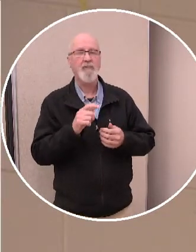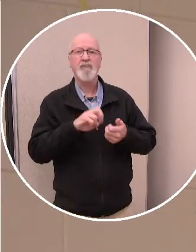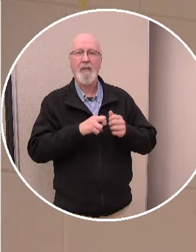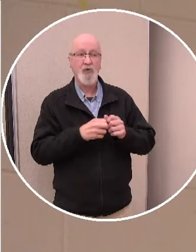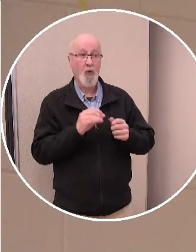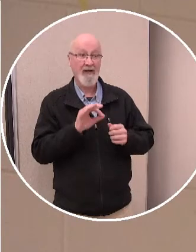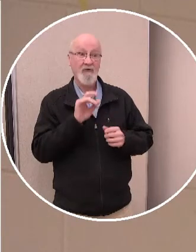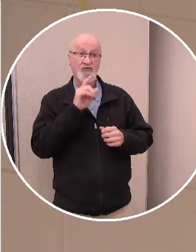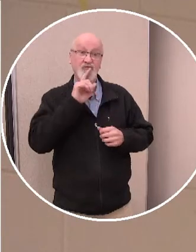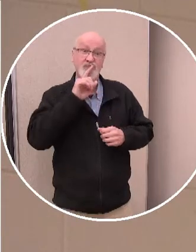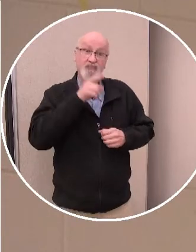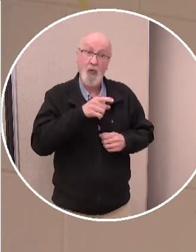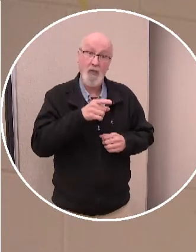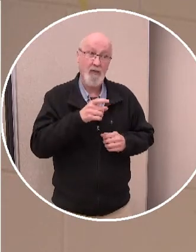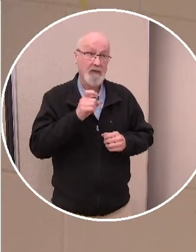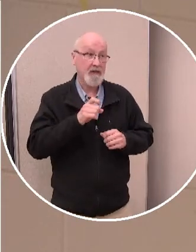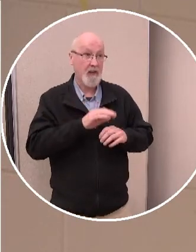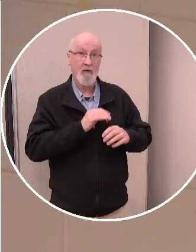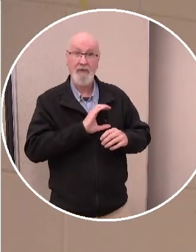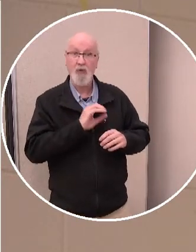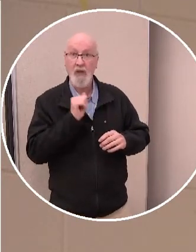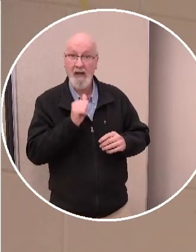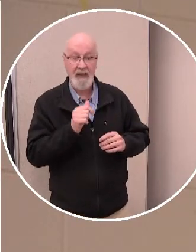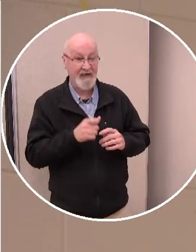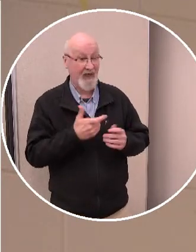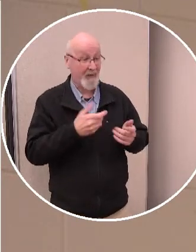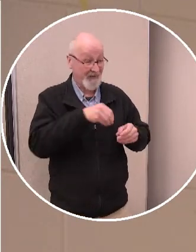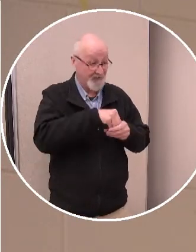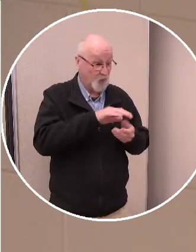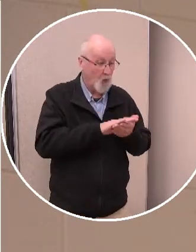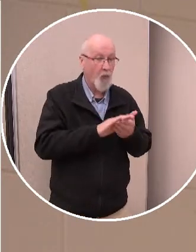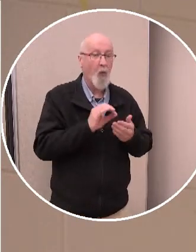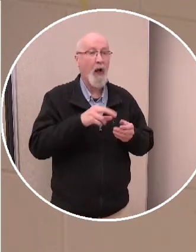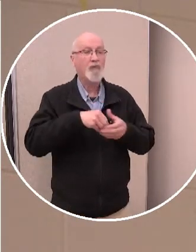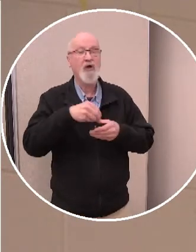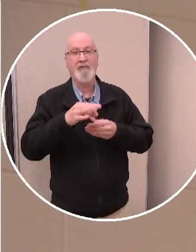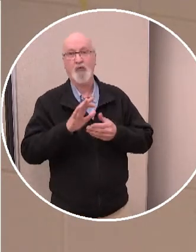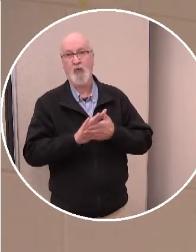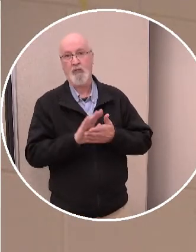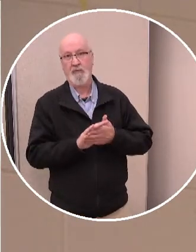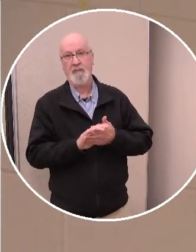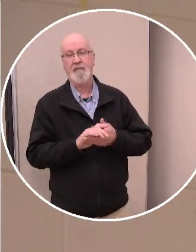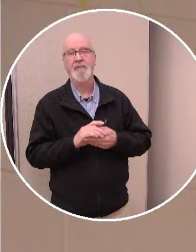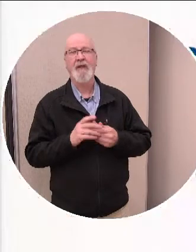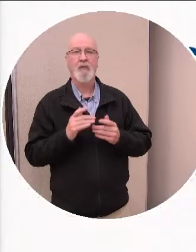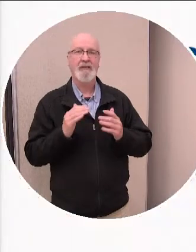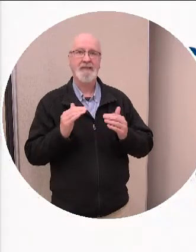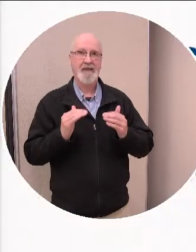nature, whether they occur on or off school property. Next slide.